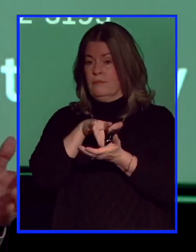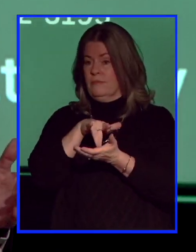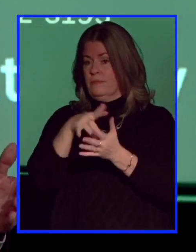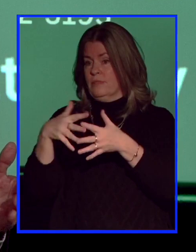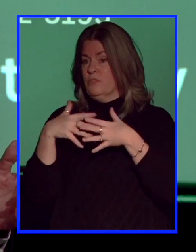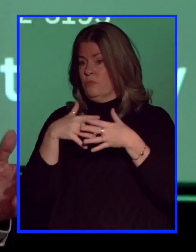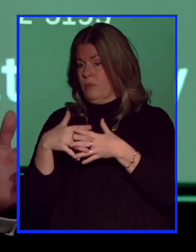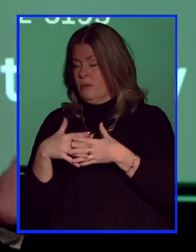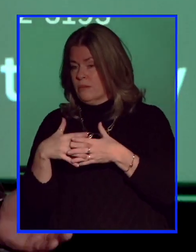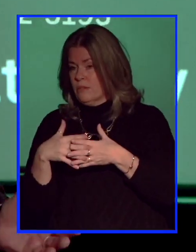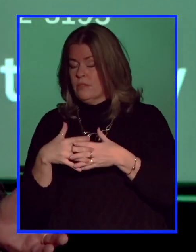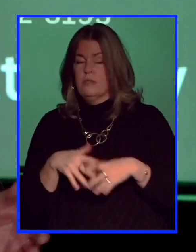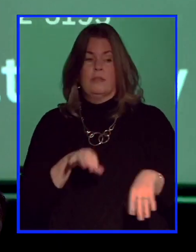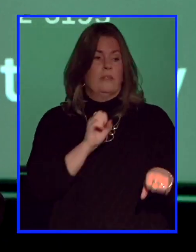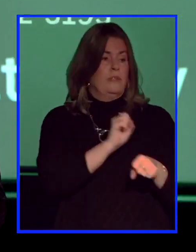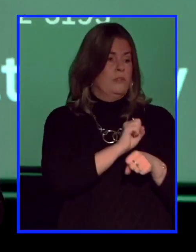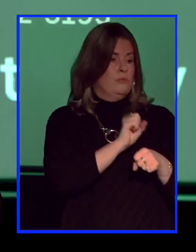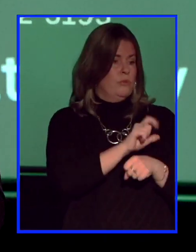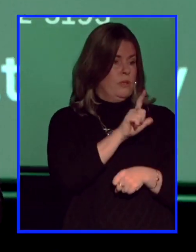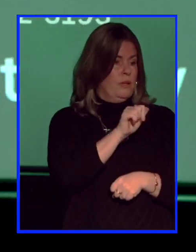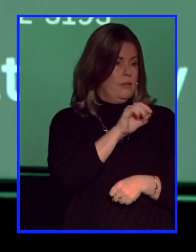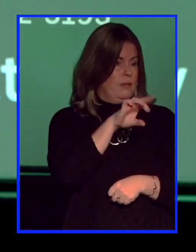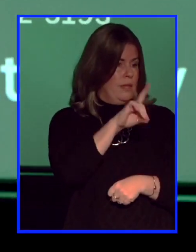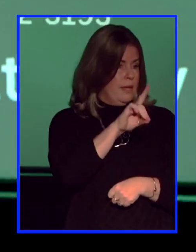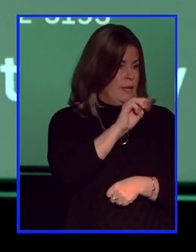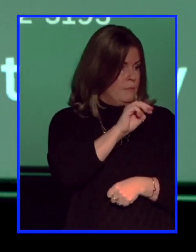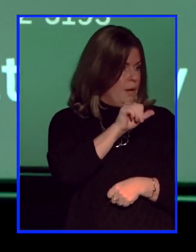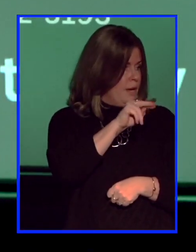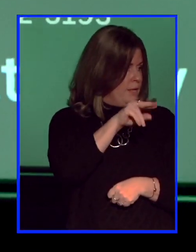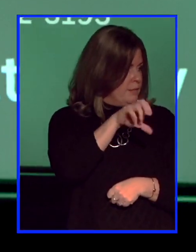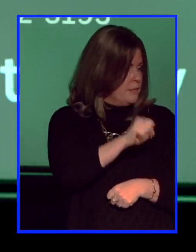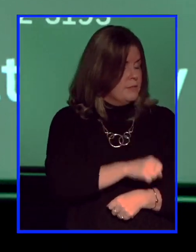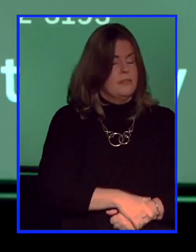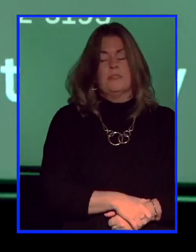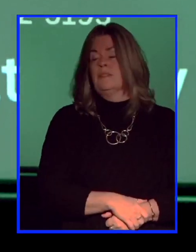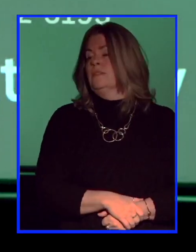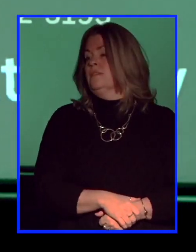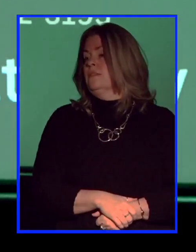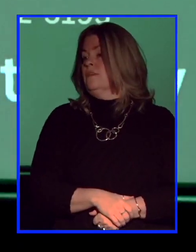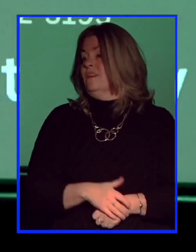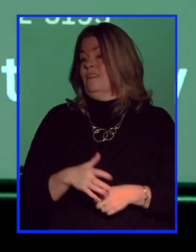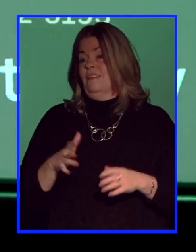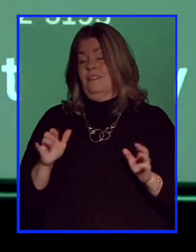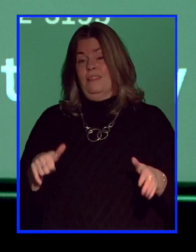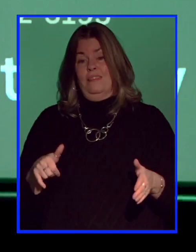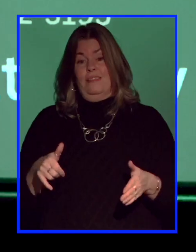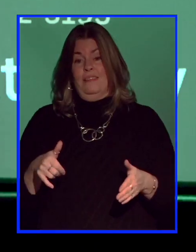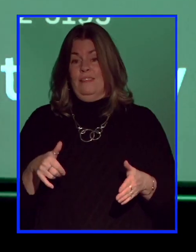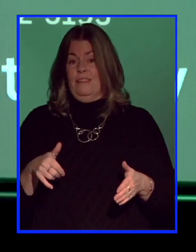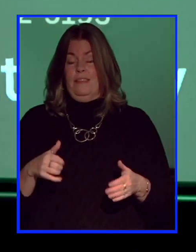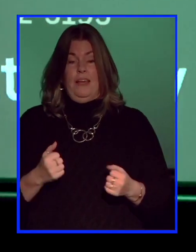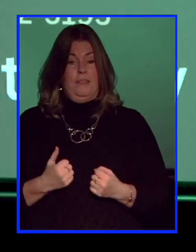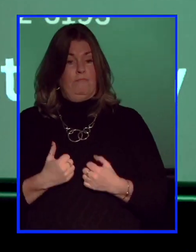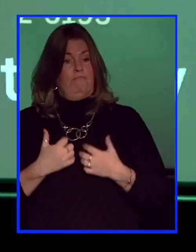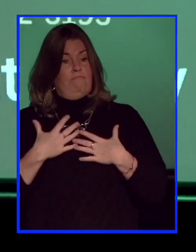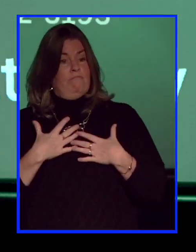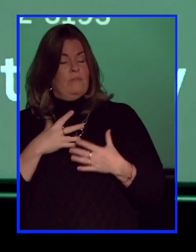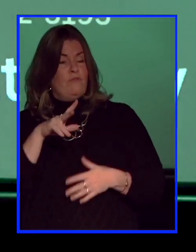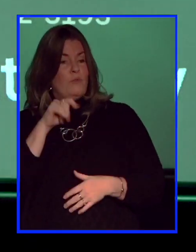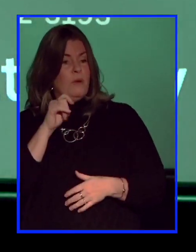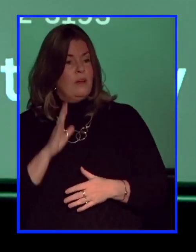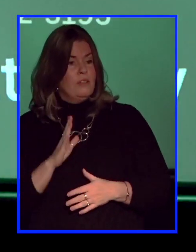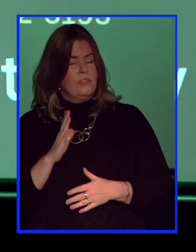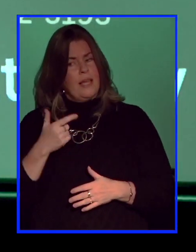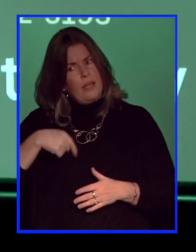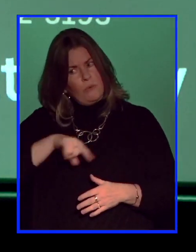That was in the work he did on landmines. That's the work that I think has heartened Vermonters that